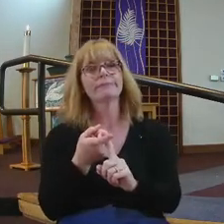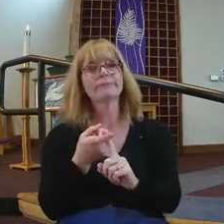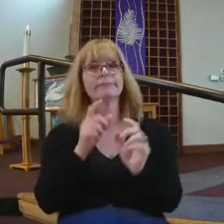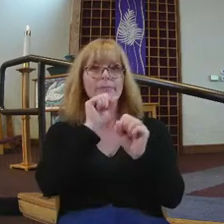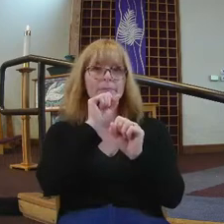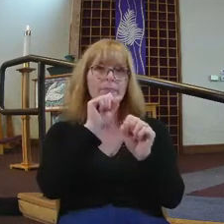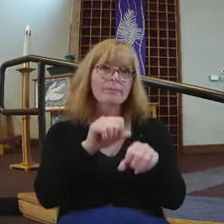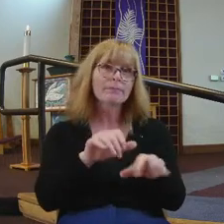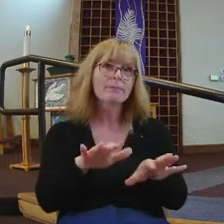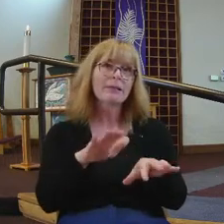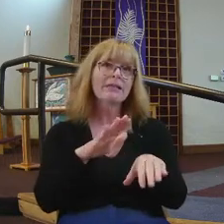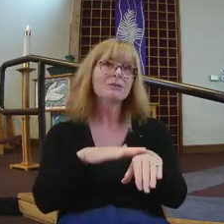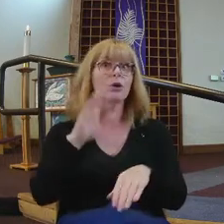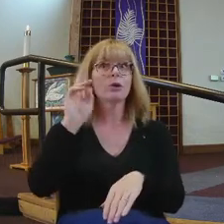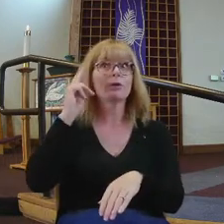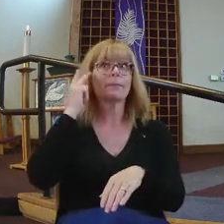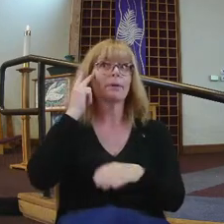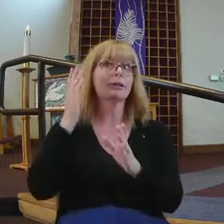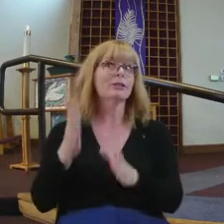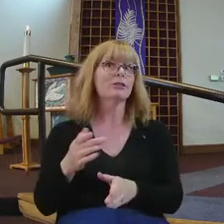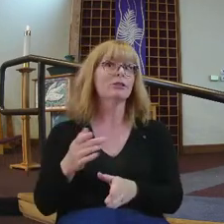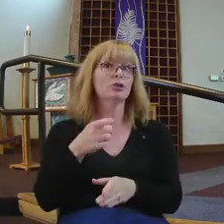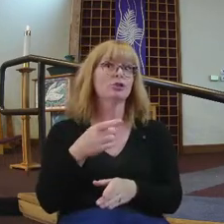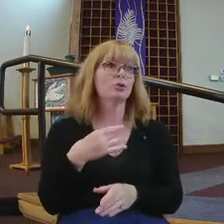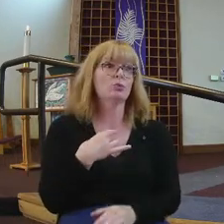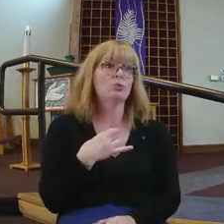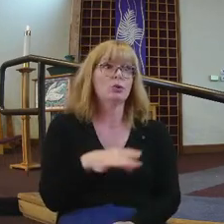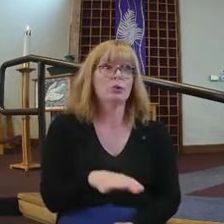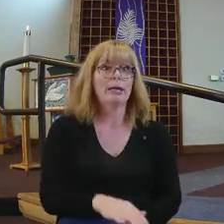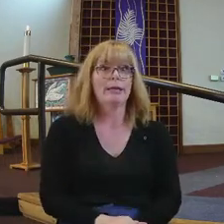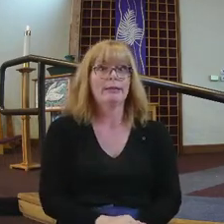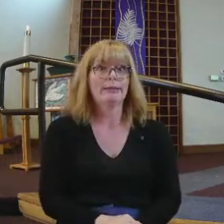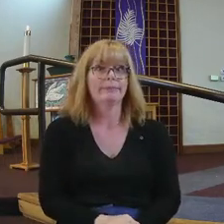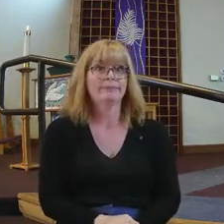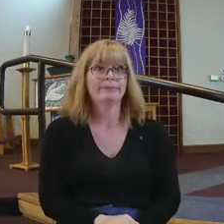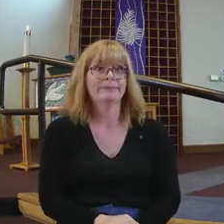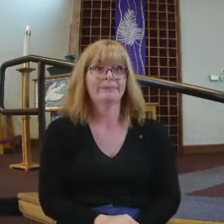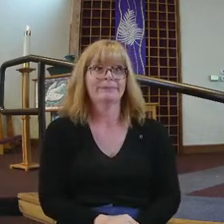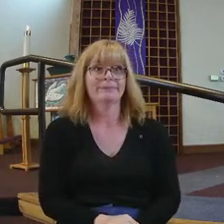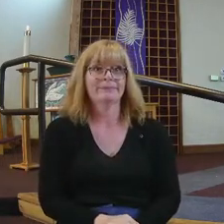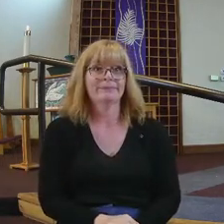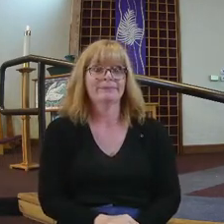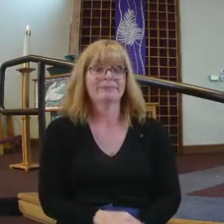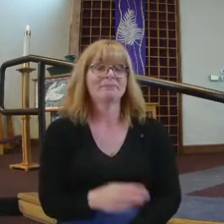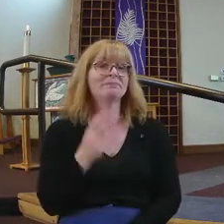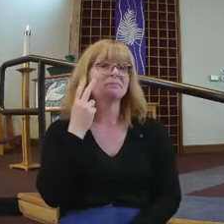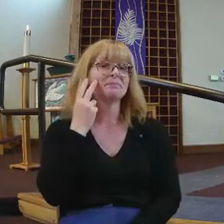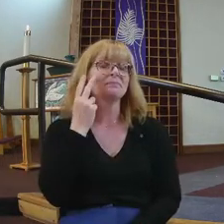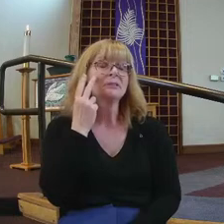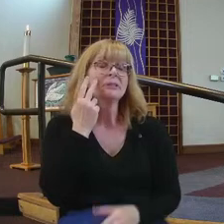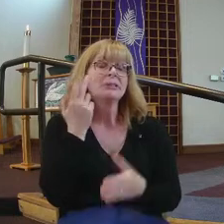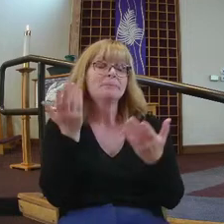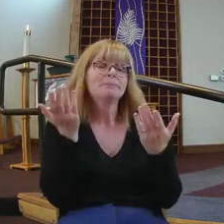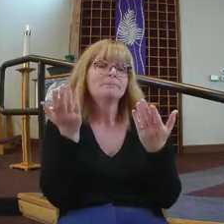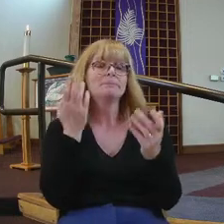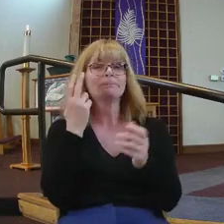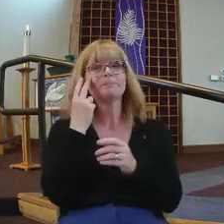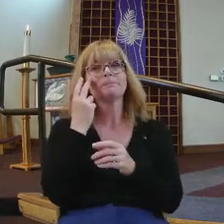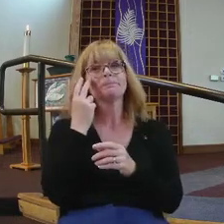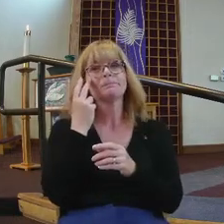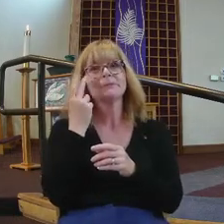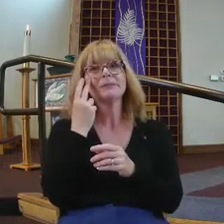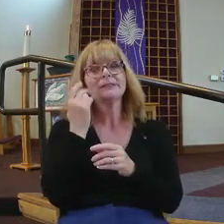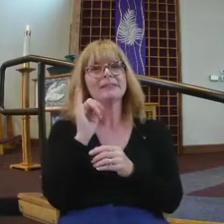Pray a blessing upon a politician you may not particularly like. And see, if you